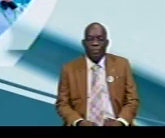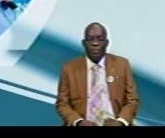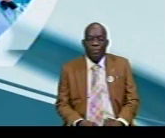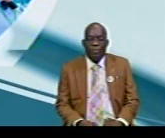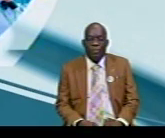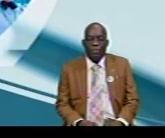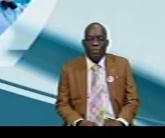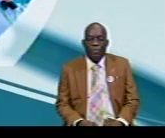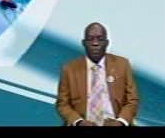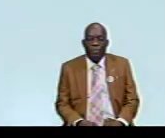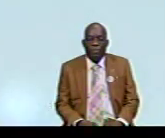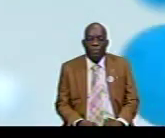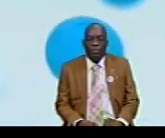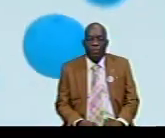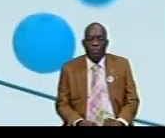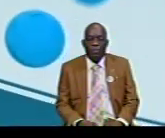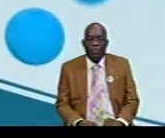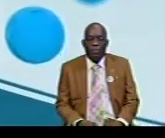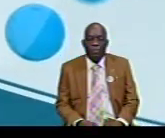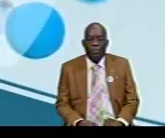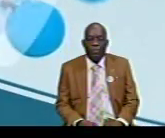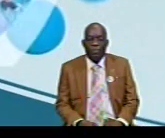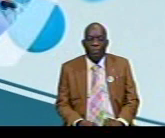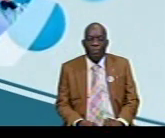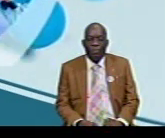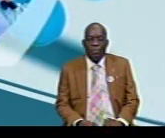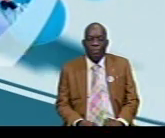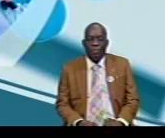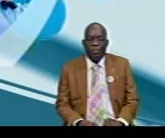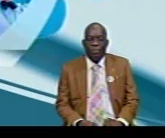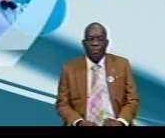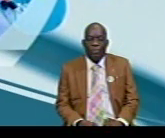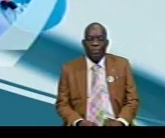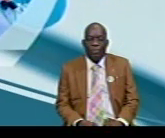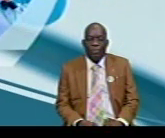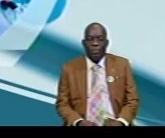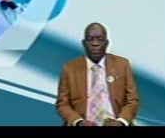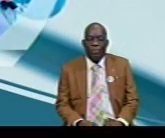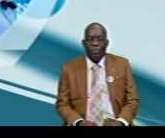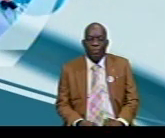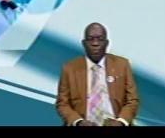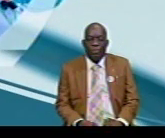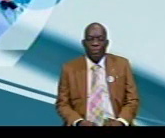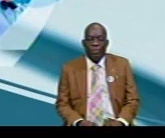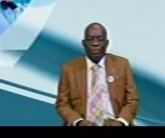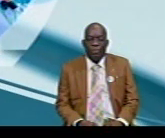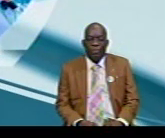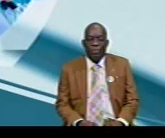Thank you.